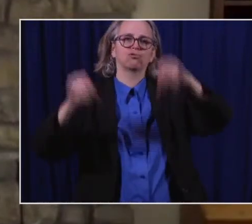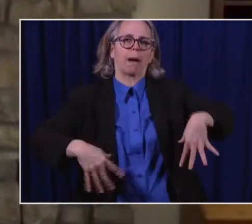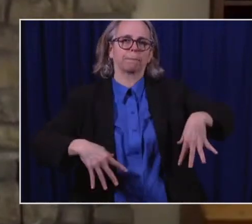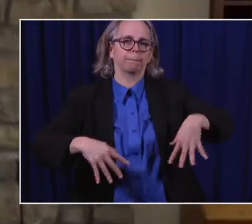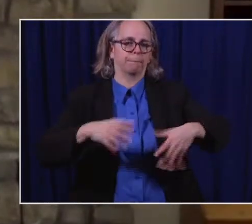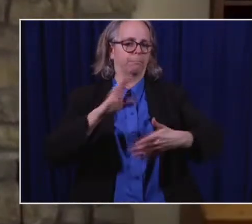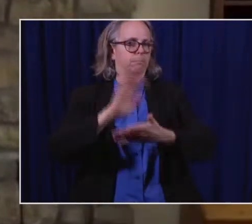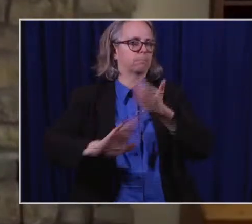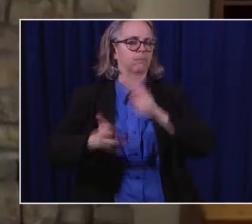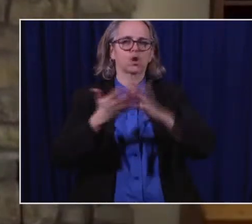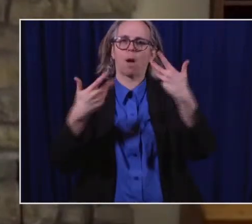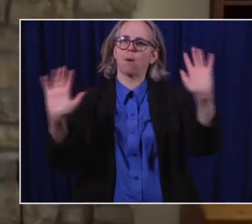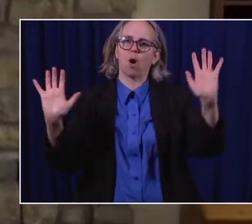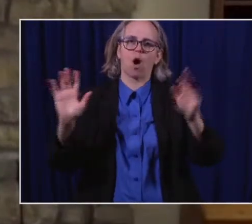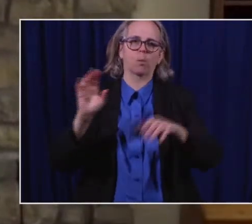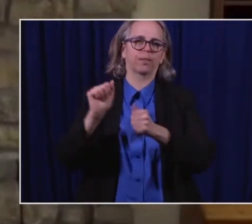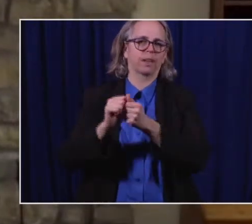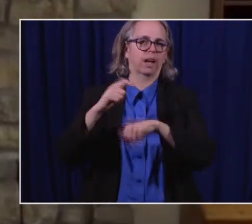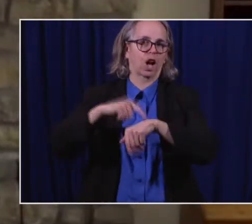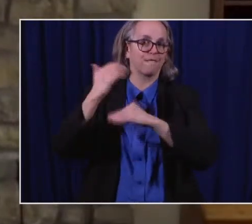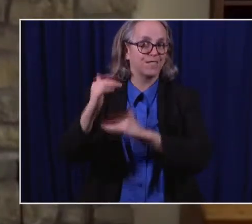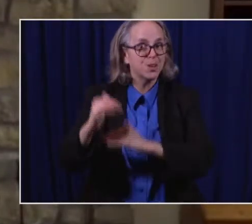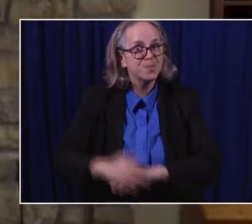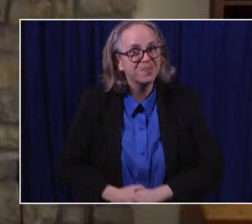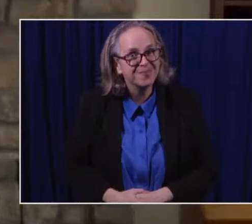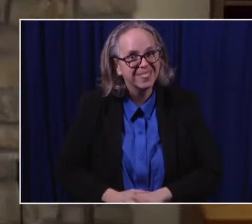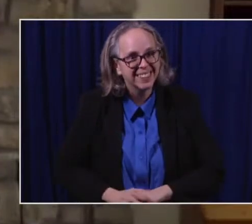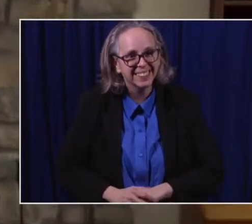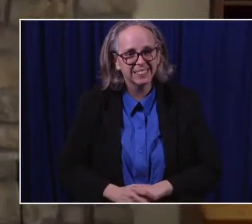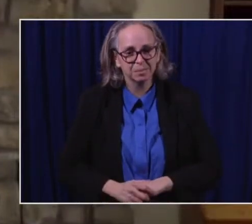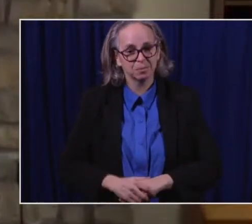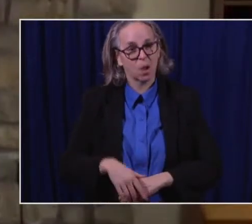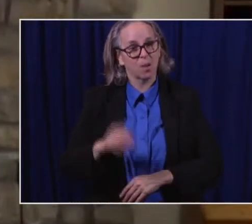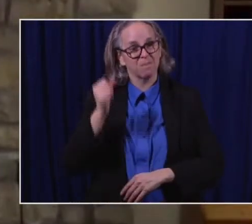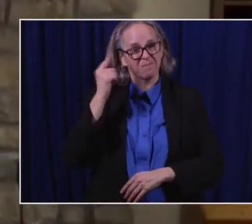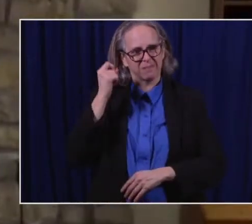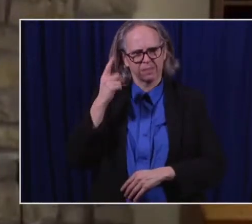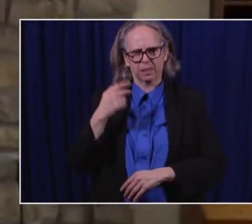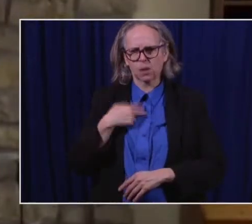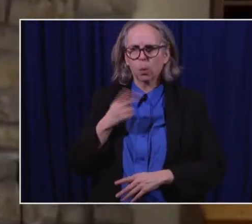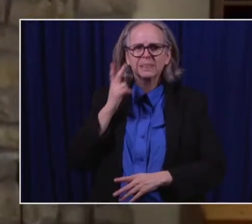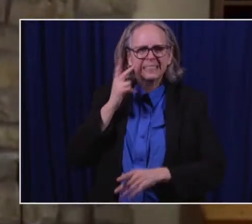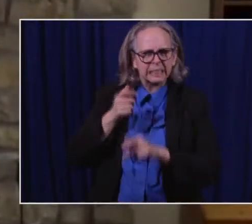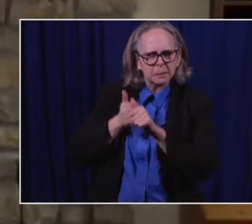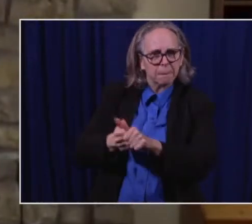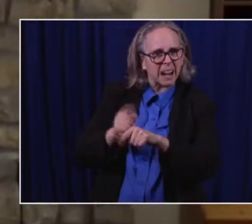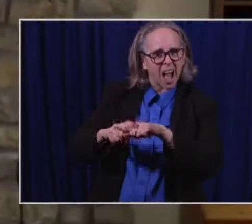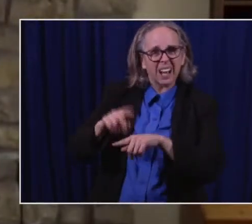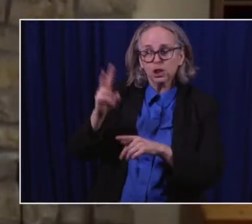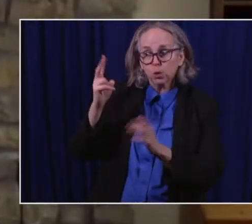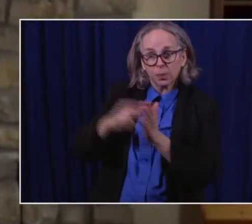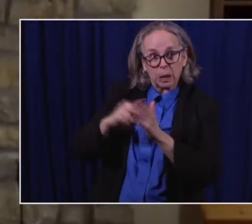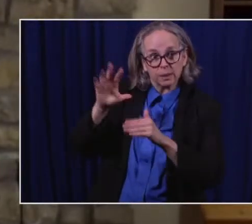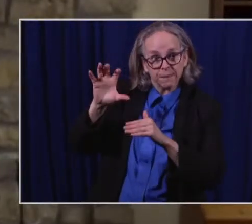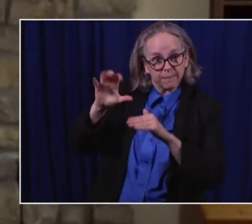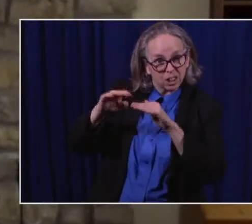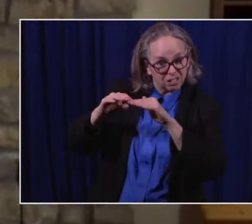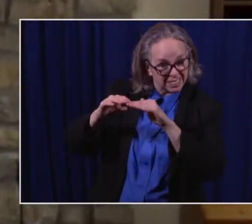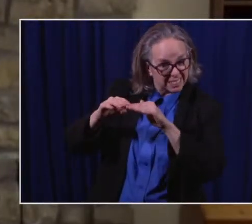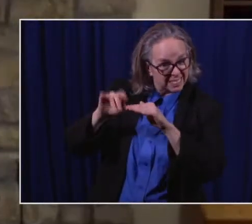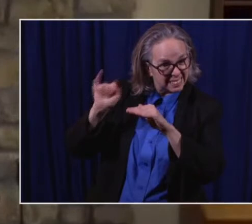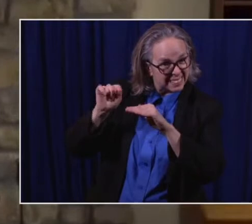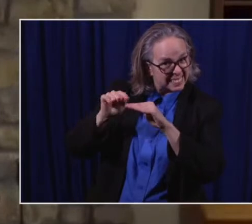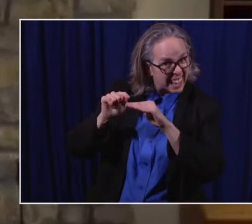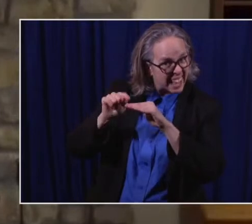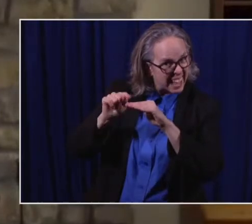7 days at 2,500, below 2,500, then we would be able to go with no curfew. So again, to